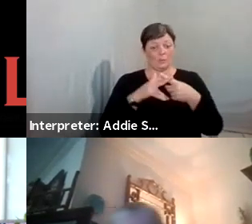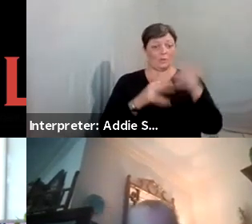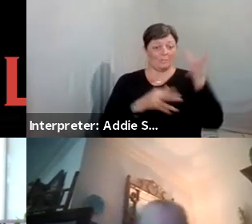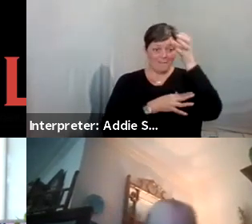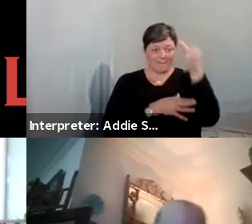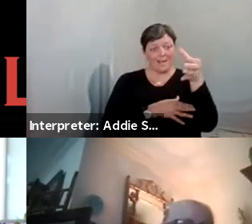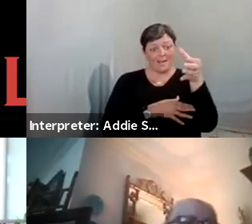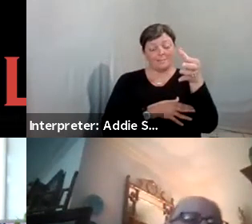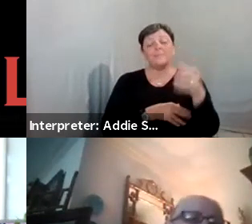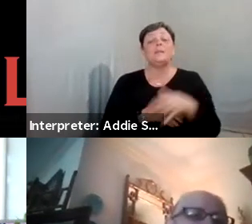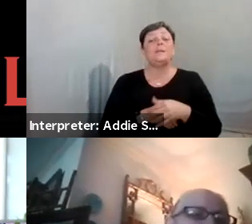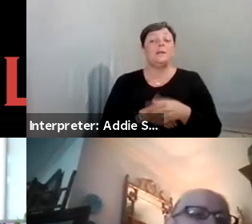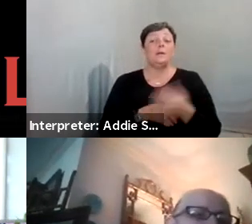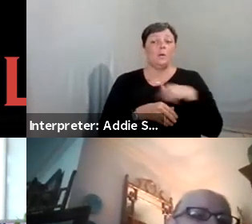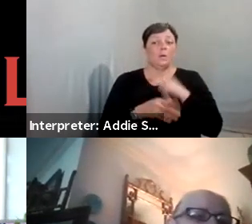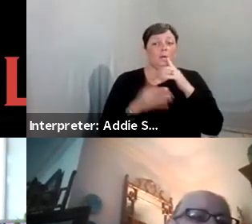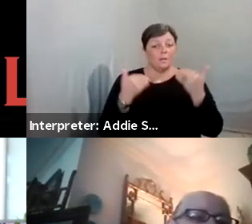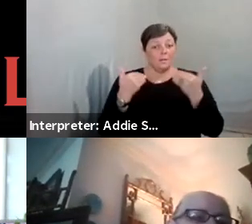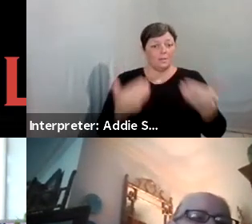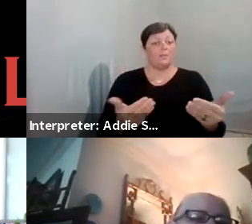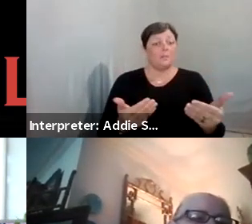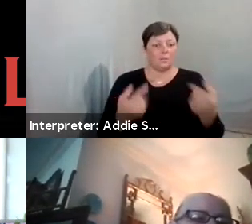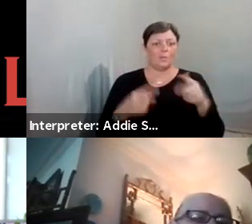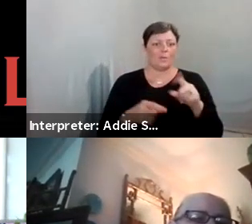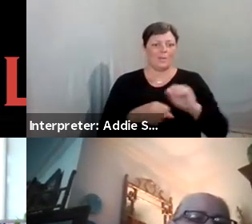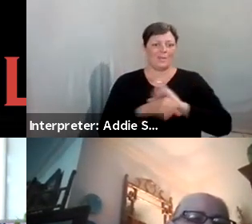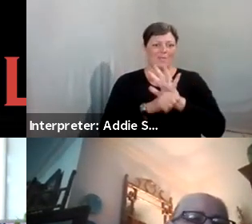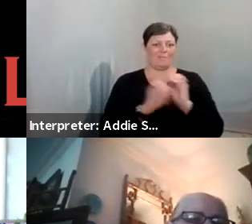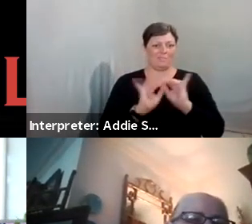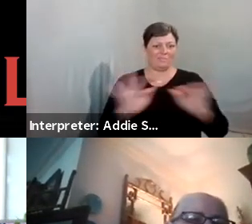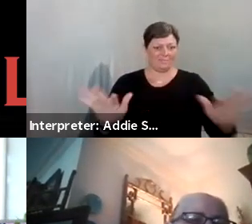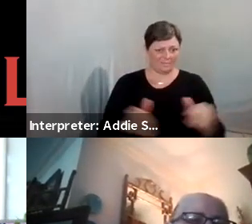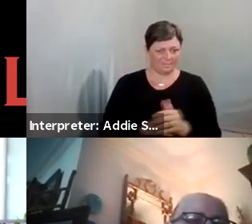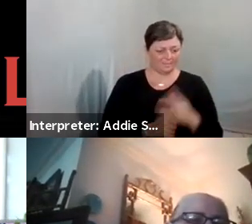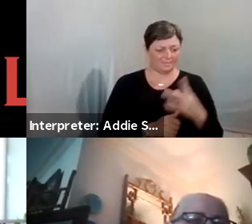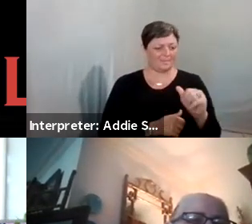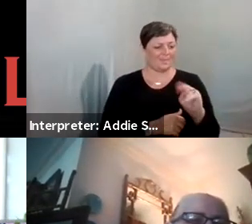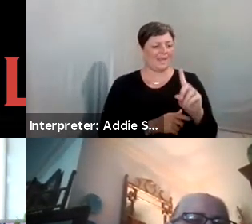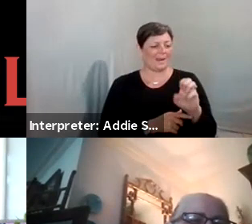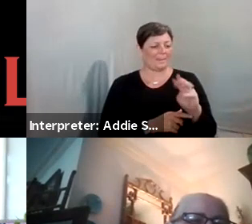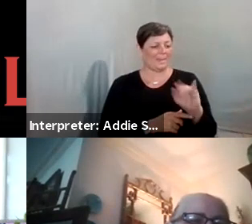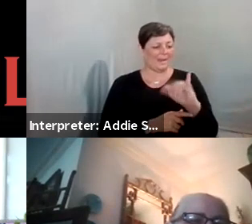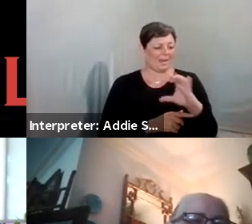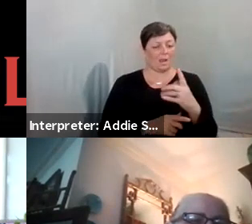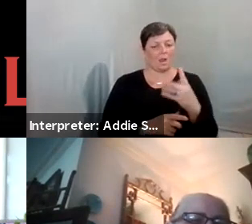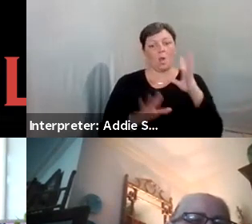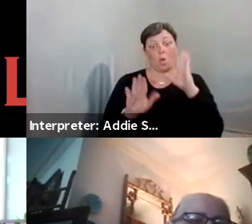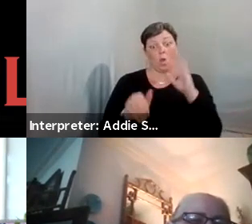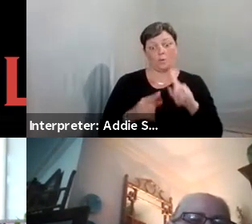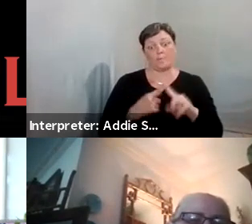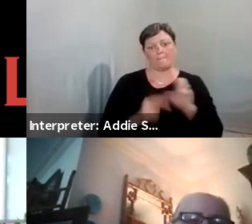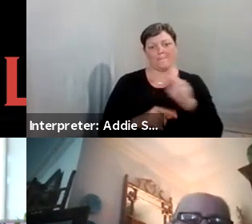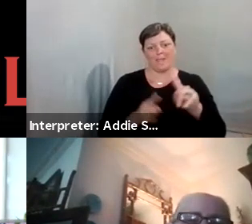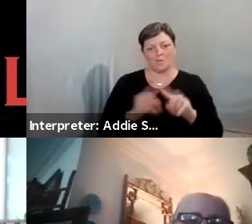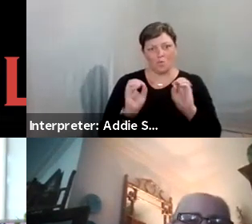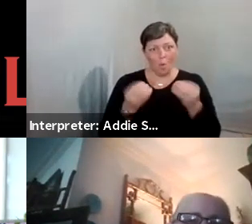concept behind this is that we would be moving forward in the pandemic, and that we would all be moving towards hopefully getting back in the office, if